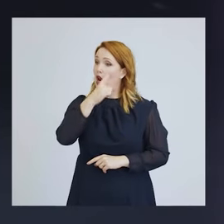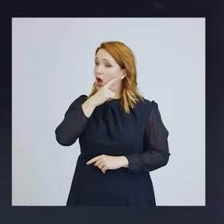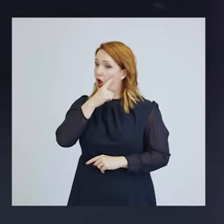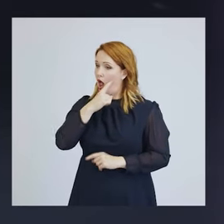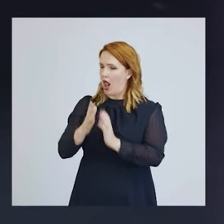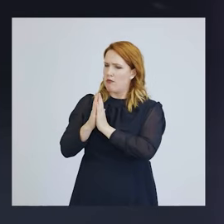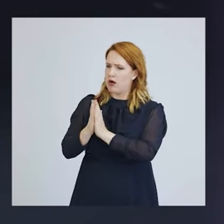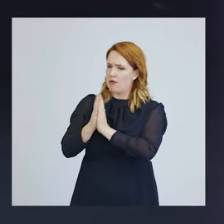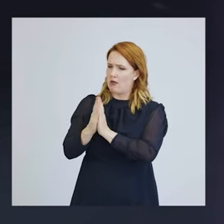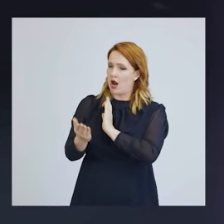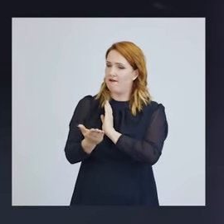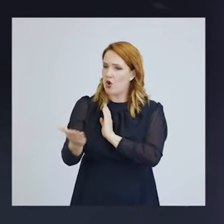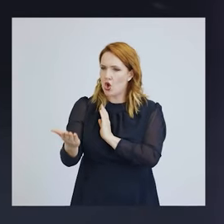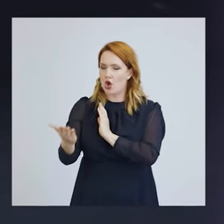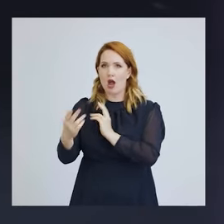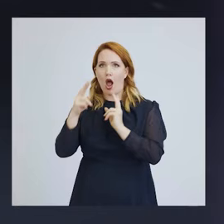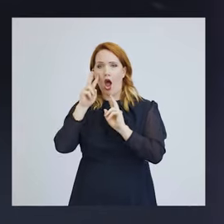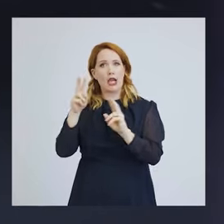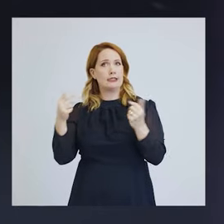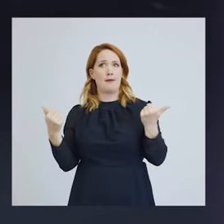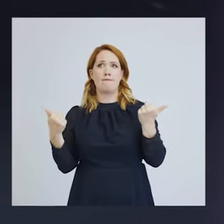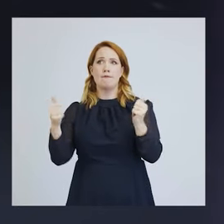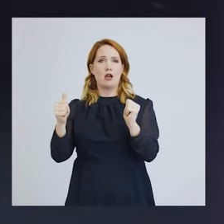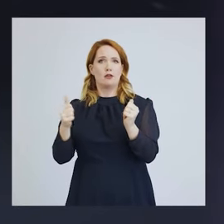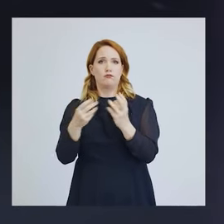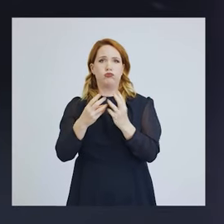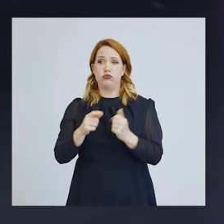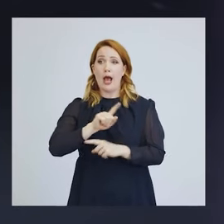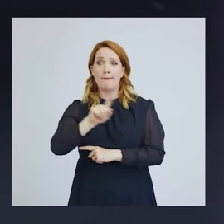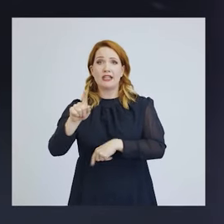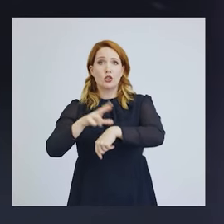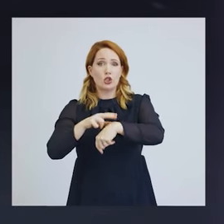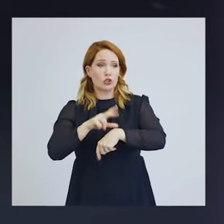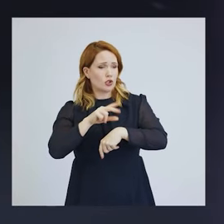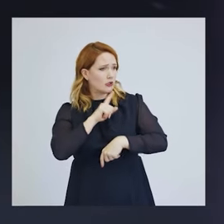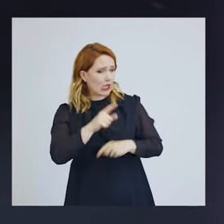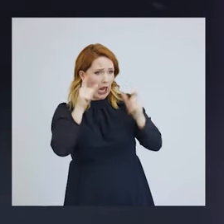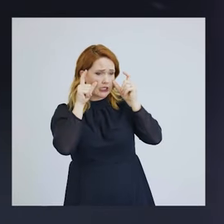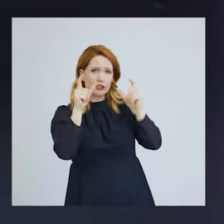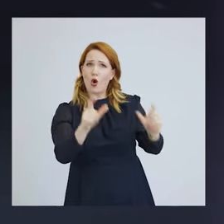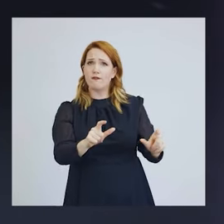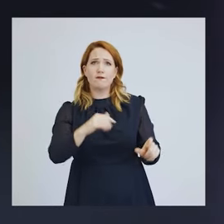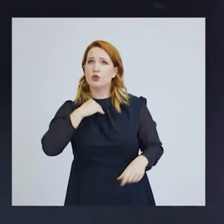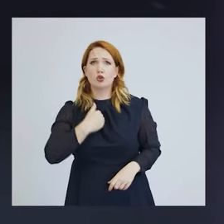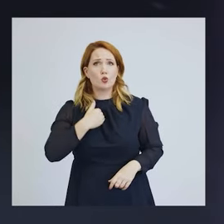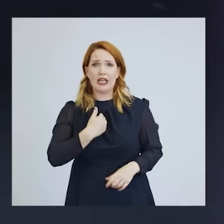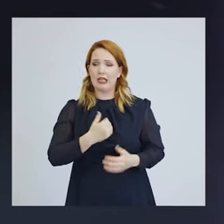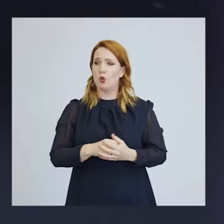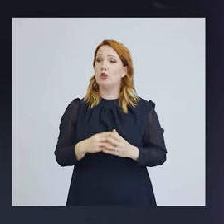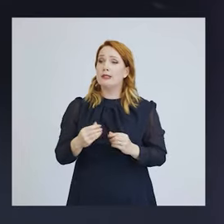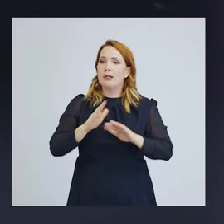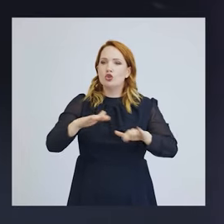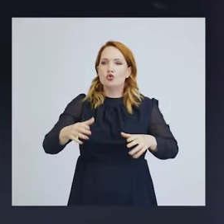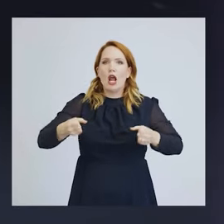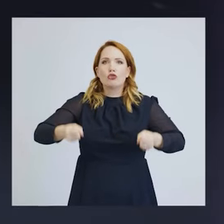for eyesight and a little girl got completely healed. She went back to the doctors and they said, you don't need glasses anymore, you're completely healed.